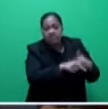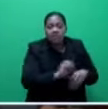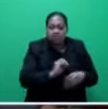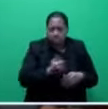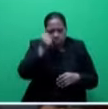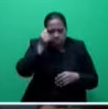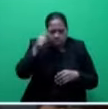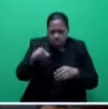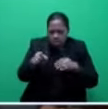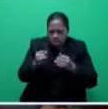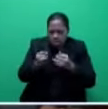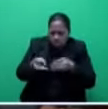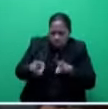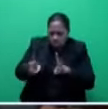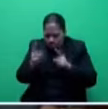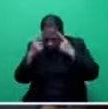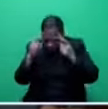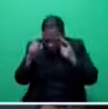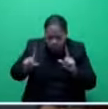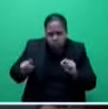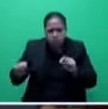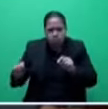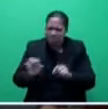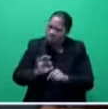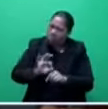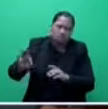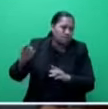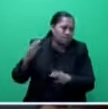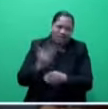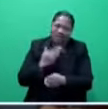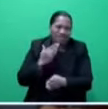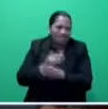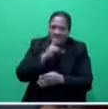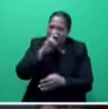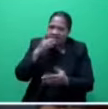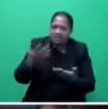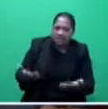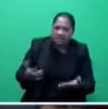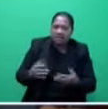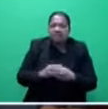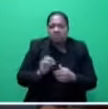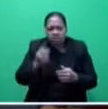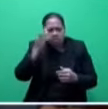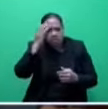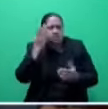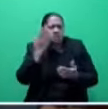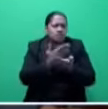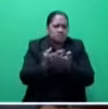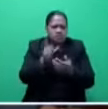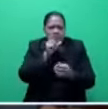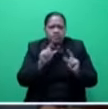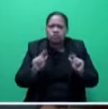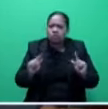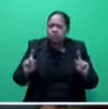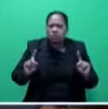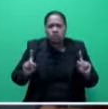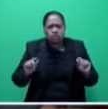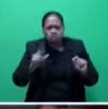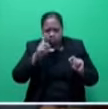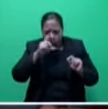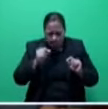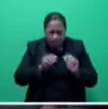work. We knew we had to adapt, evolve, and think of innovative ways to ensure our children were not deprived of